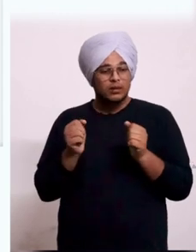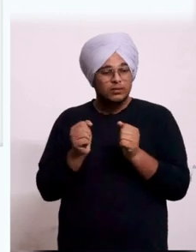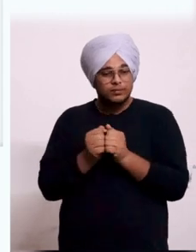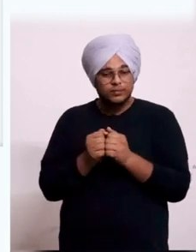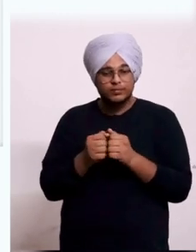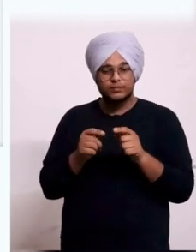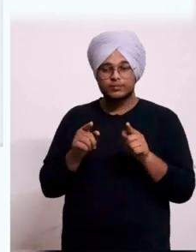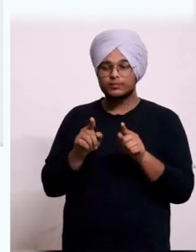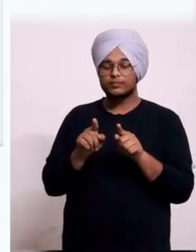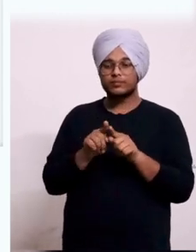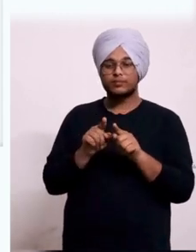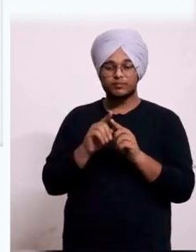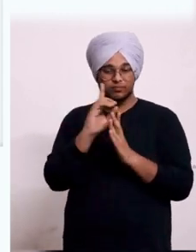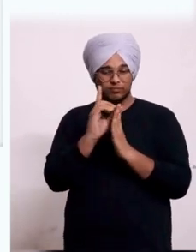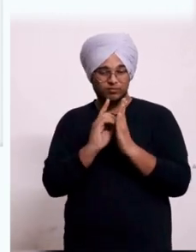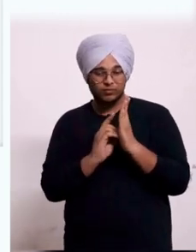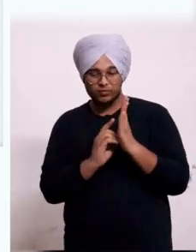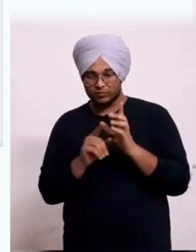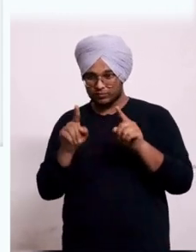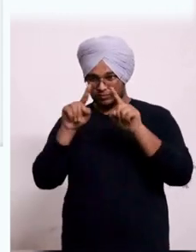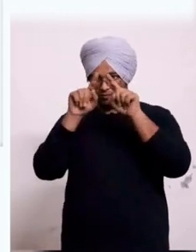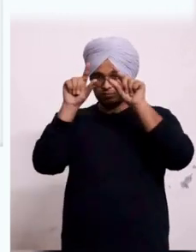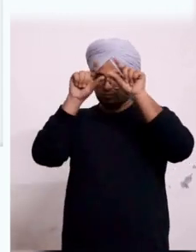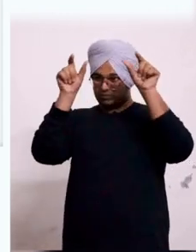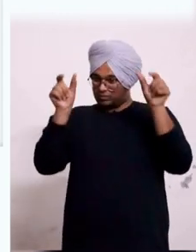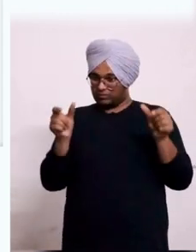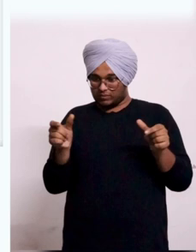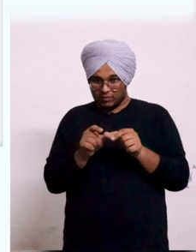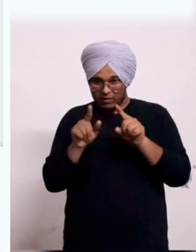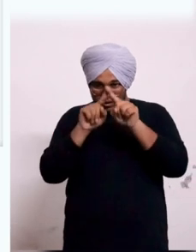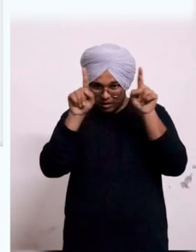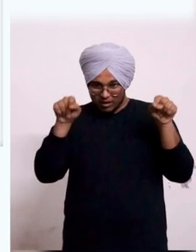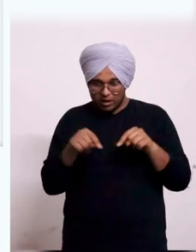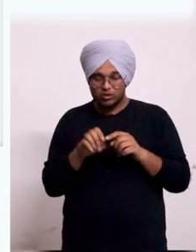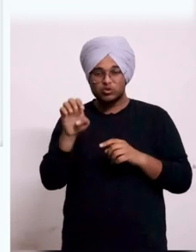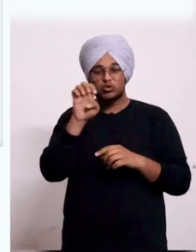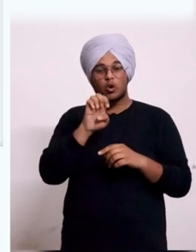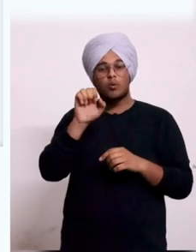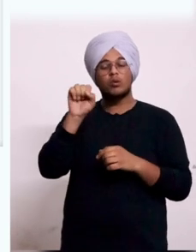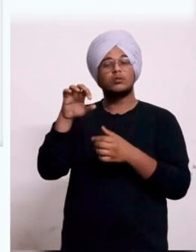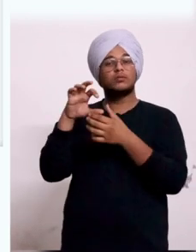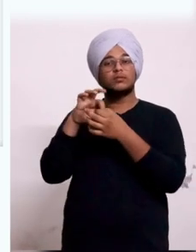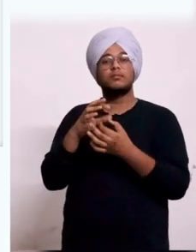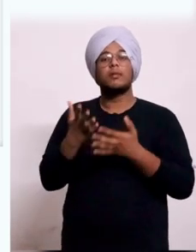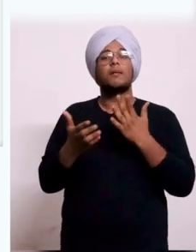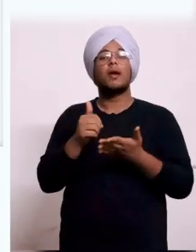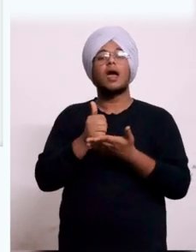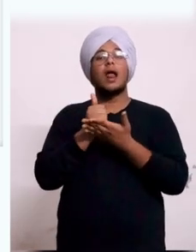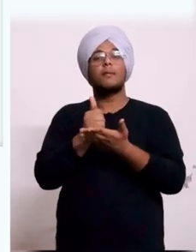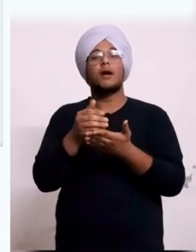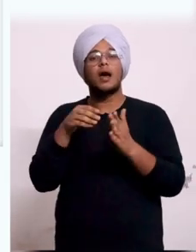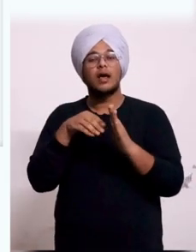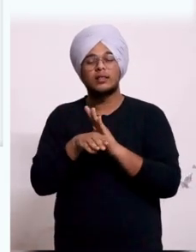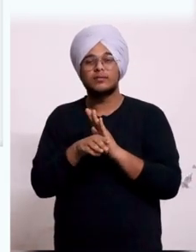but as a simple band to decorate the bottom of an European dress. It may also have been a